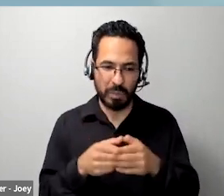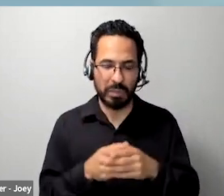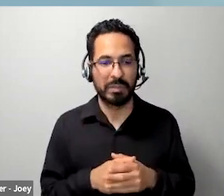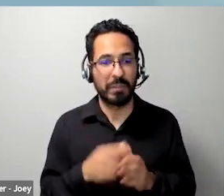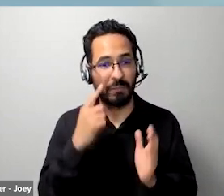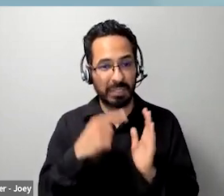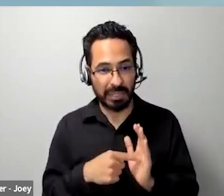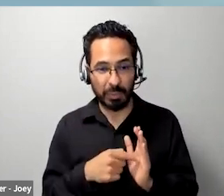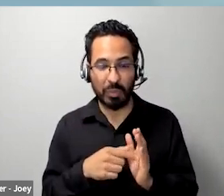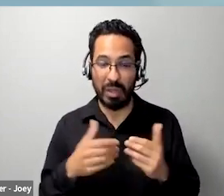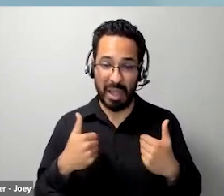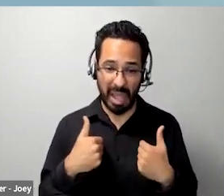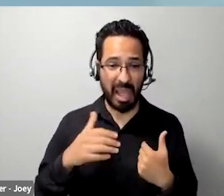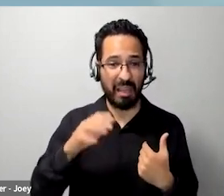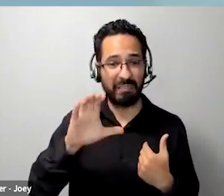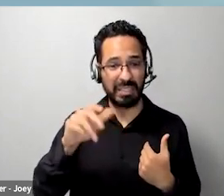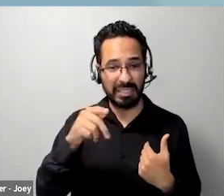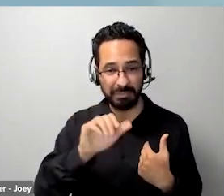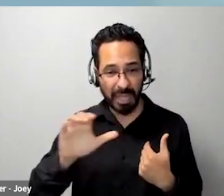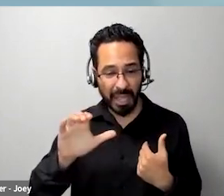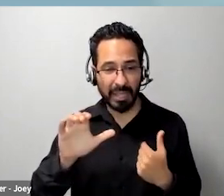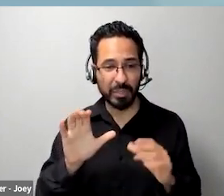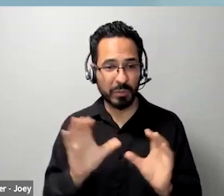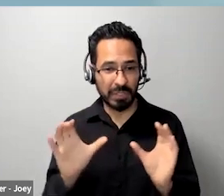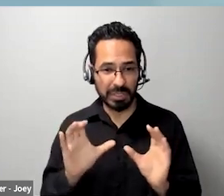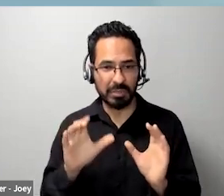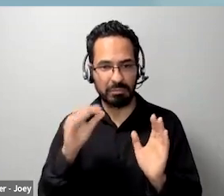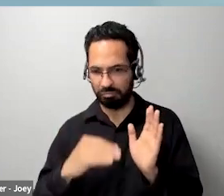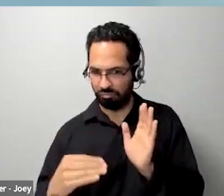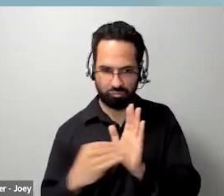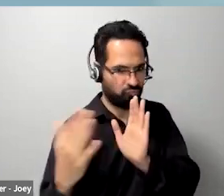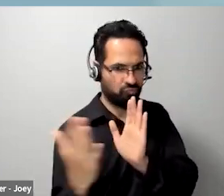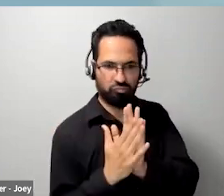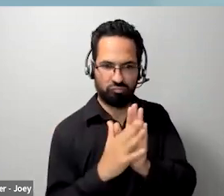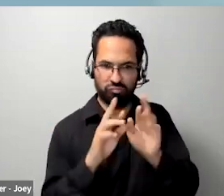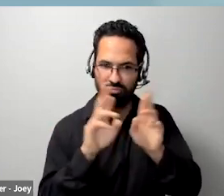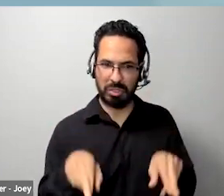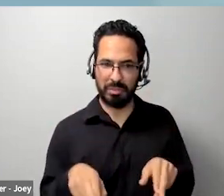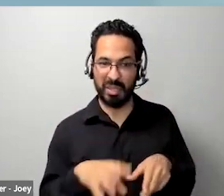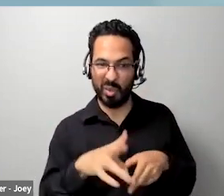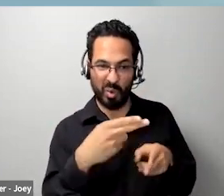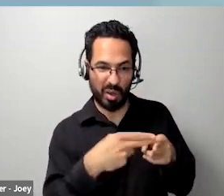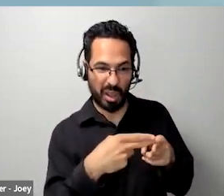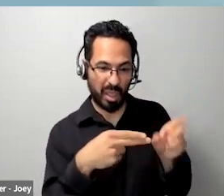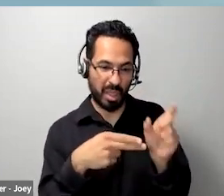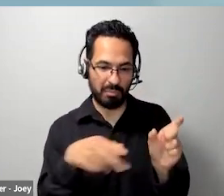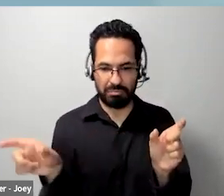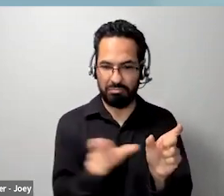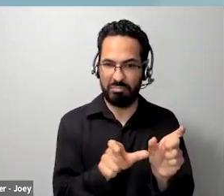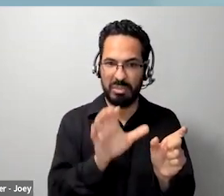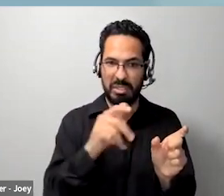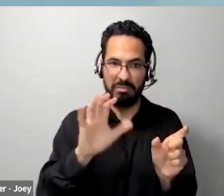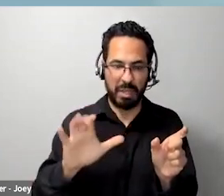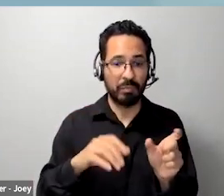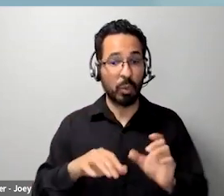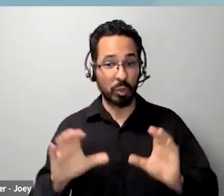CPAC certification. Slap it on that resume anywhere you can. Put it next to your name, put it in your certification section, put it in